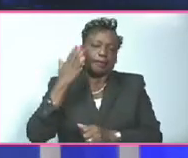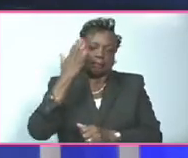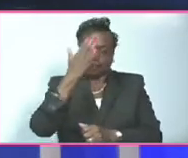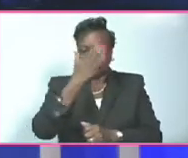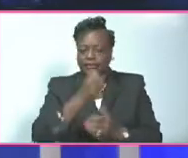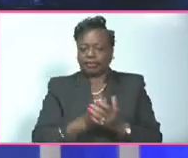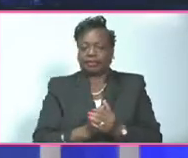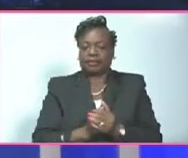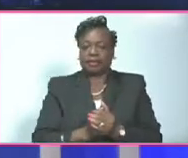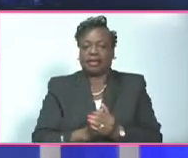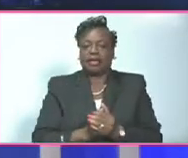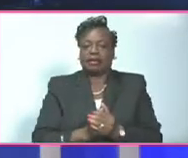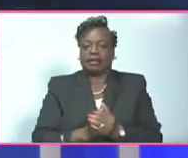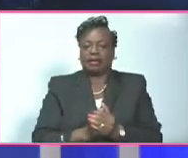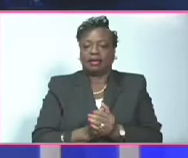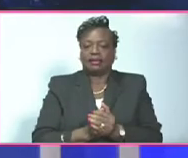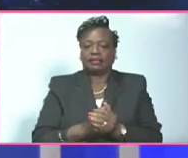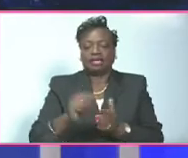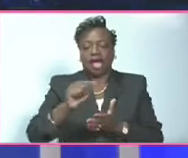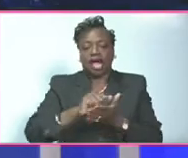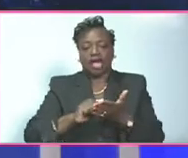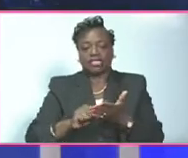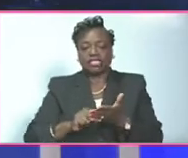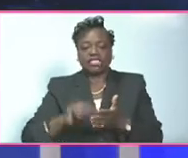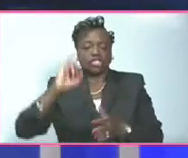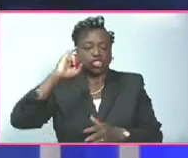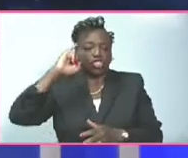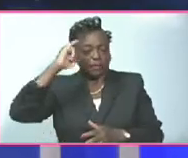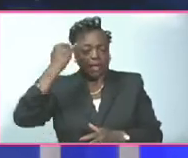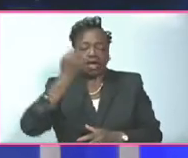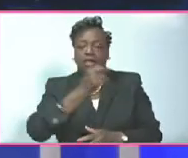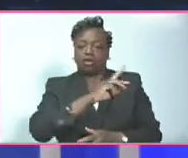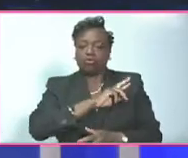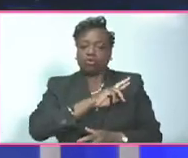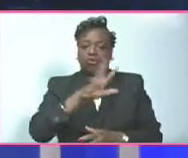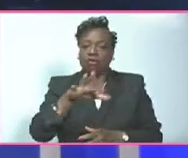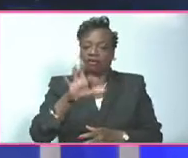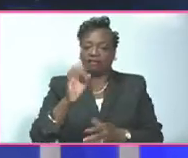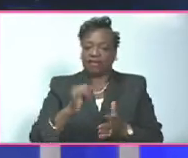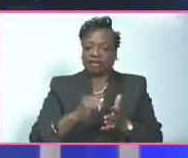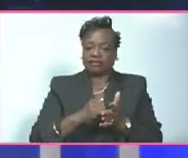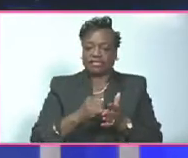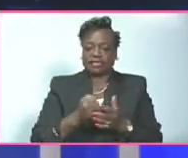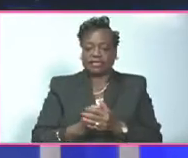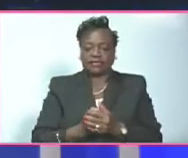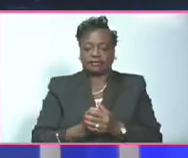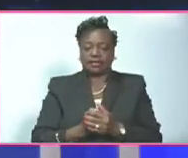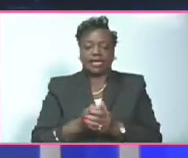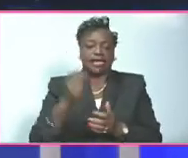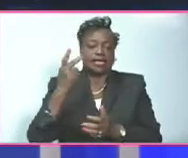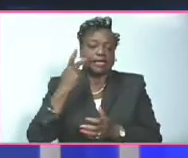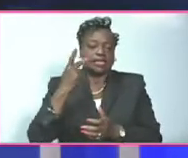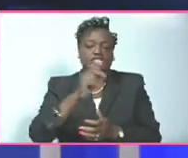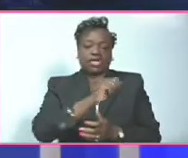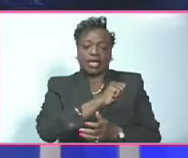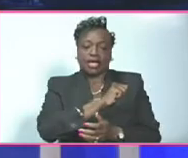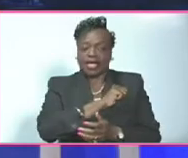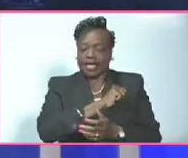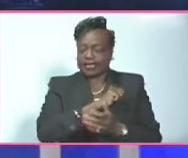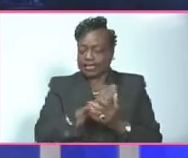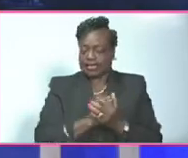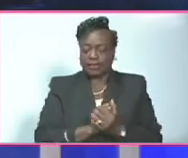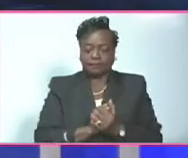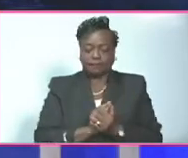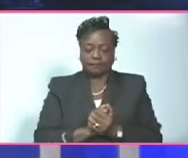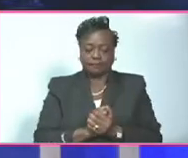The celebrity artist Jamaal Rolle says he's found it, and our Keishla Adley has those details for our special